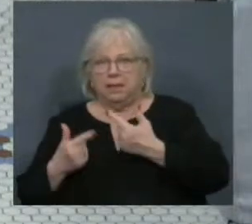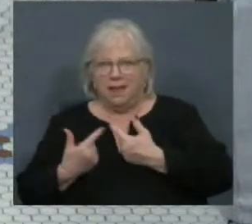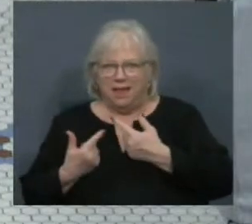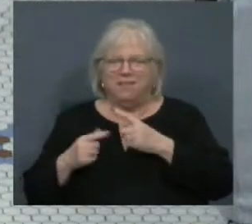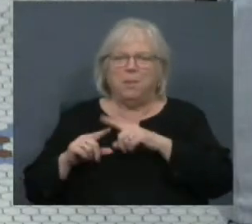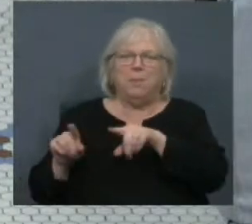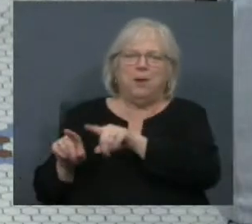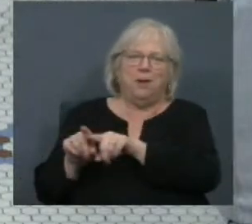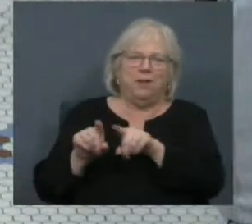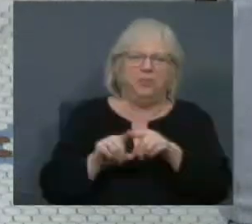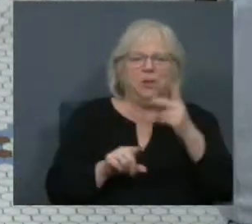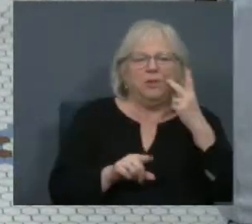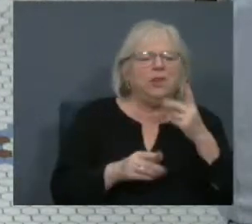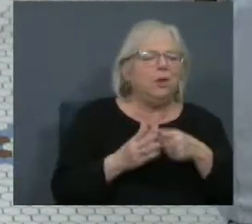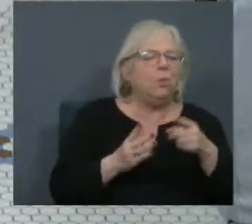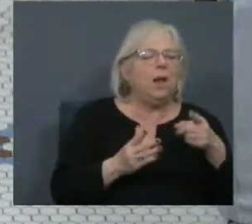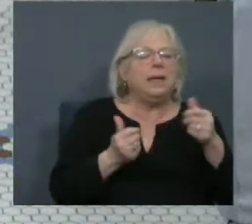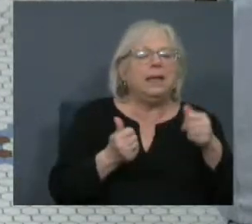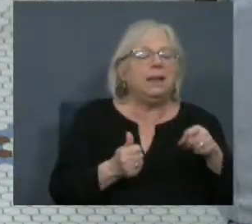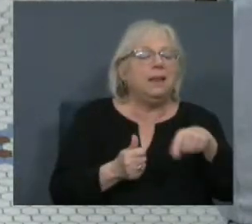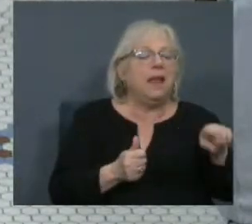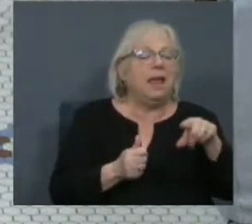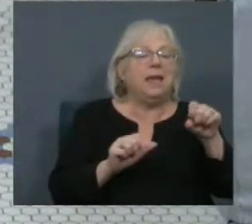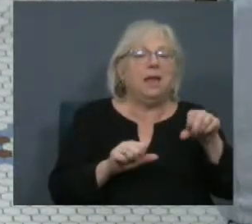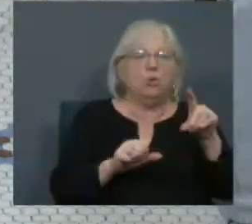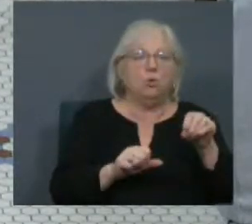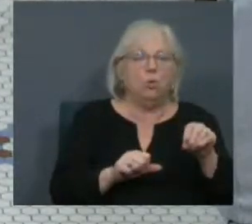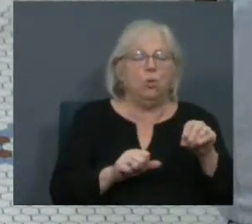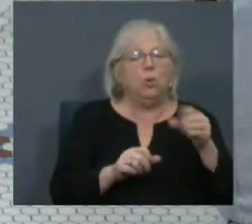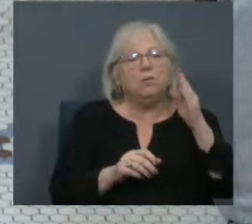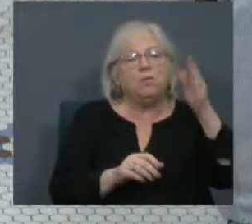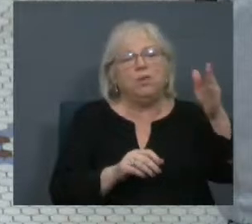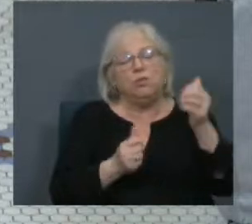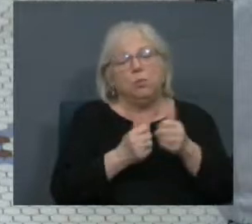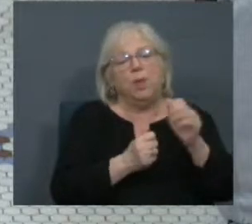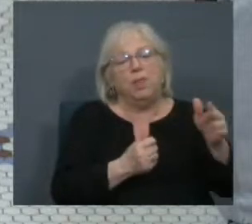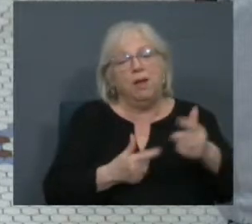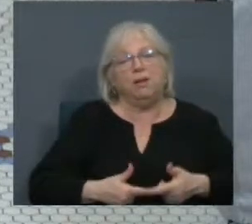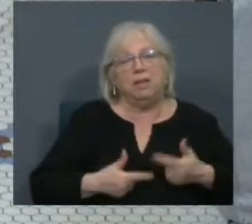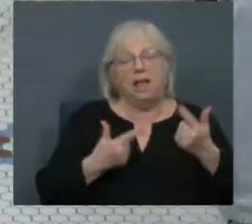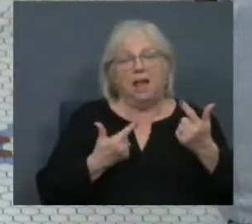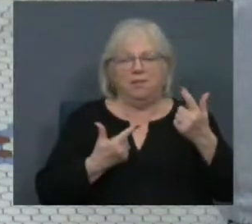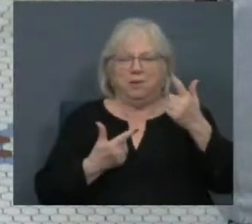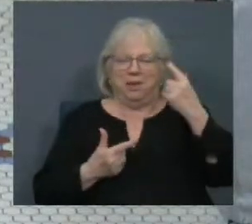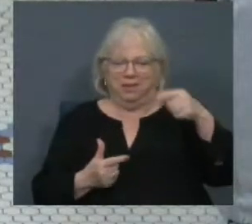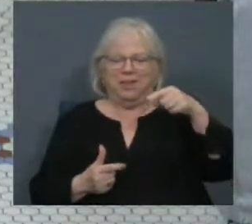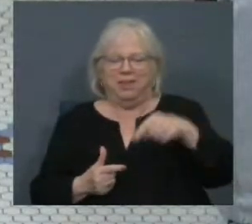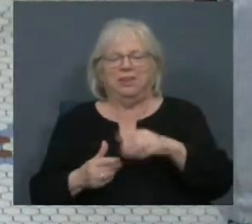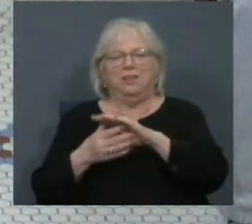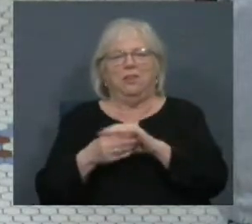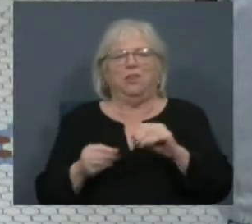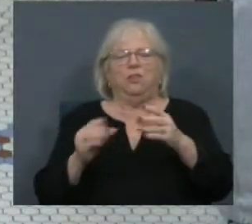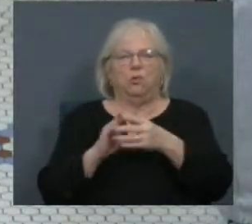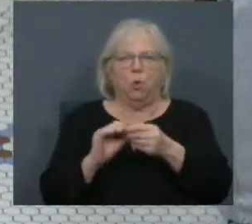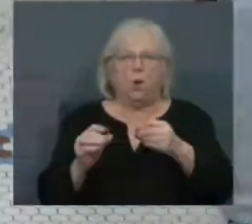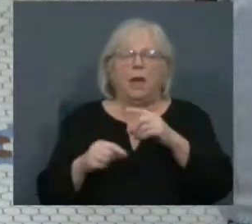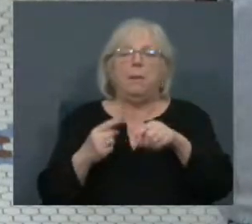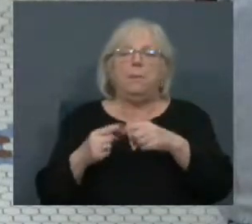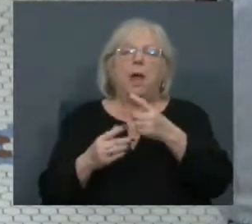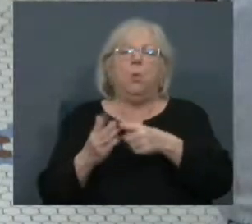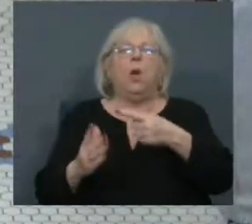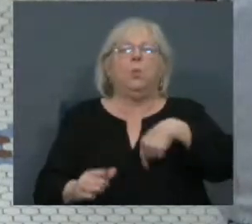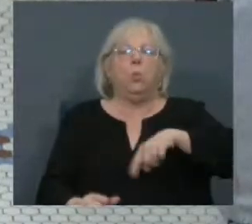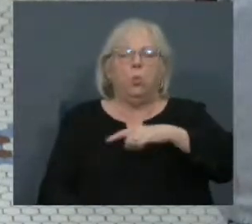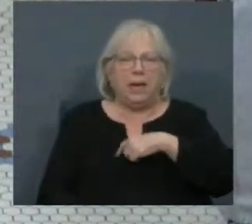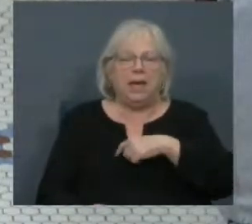with their lives. Because this is mostly the story of what we, the people, can do when